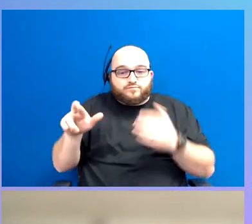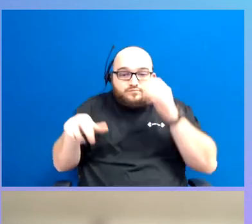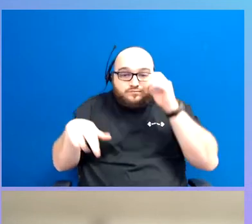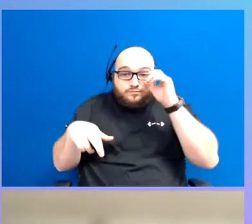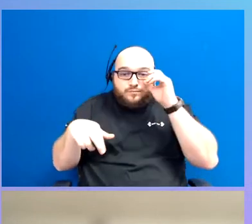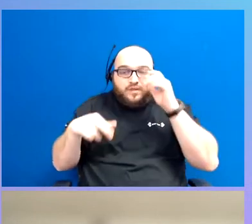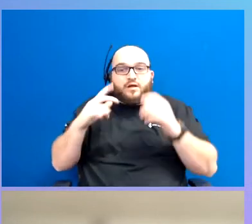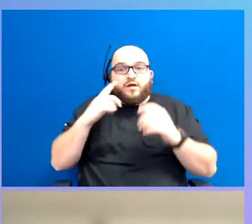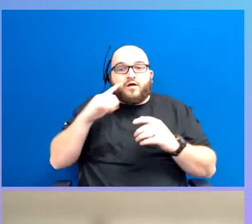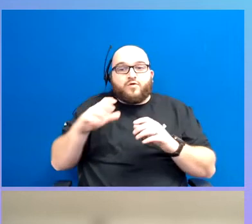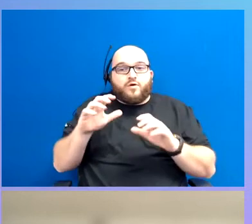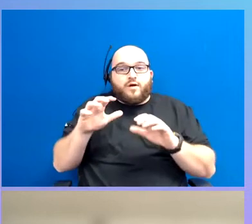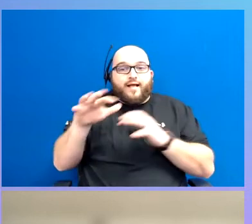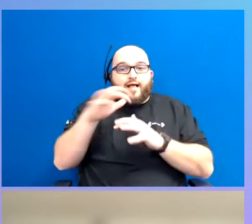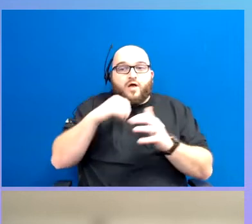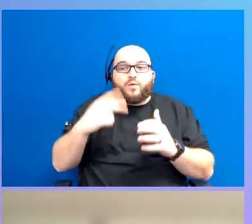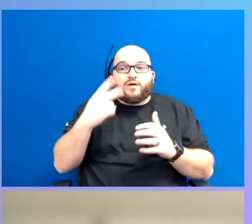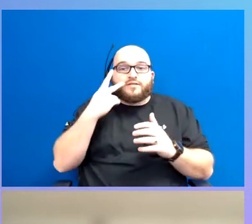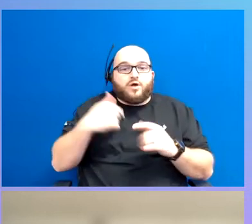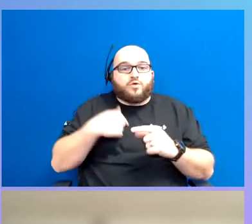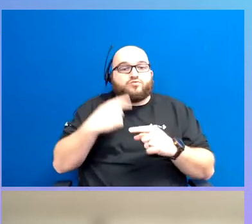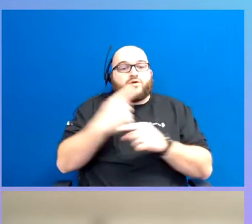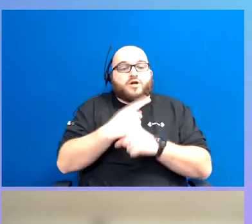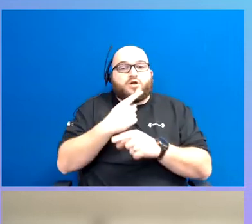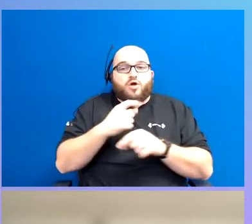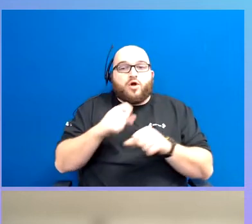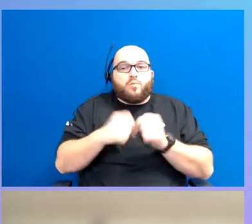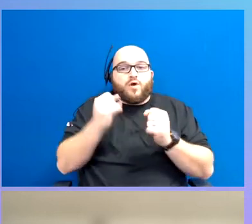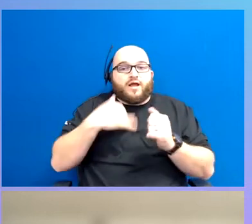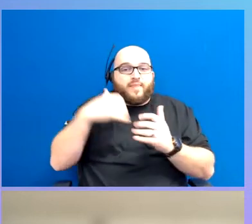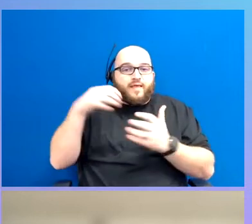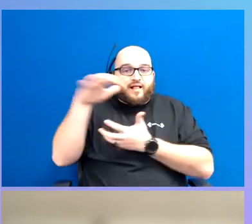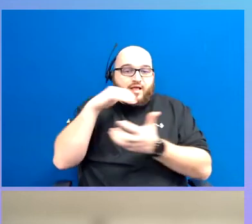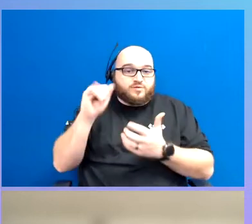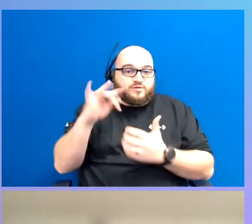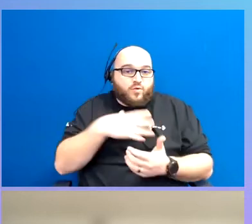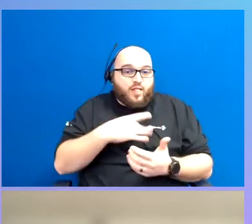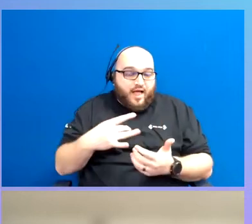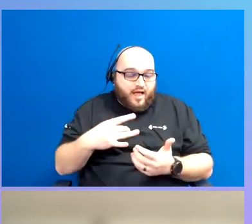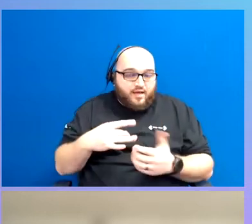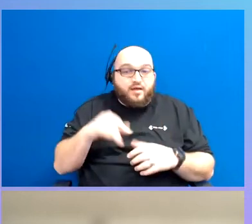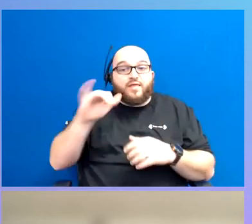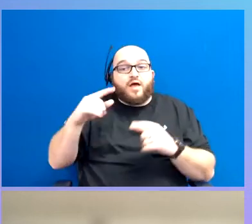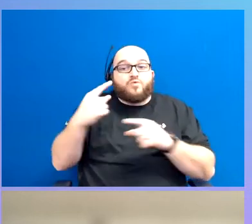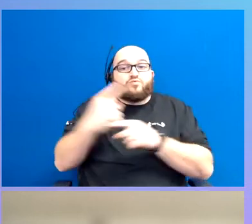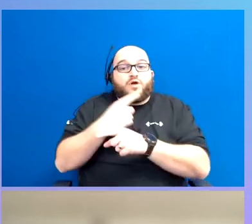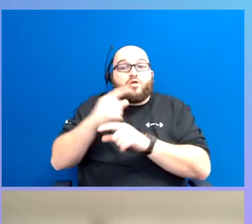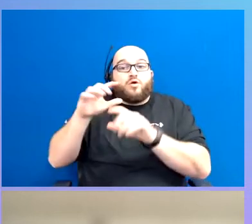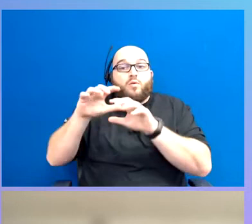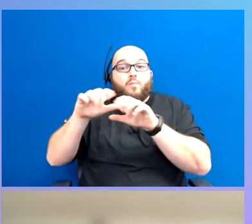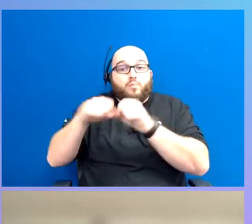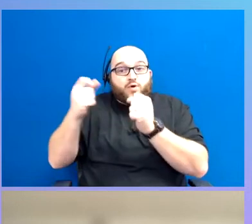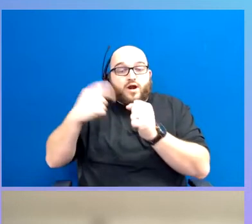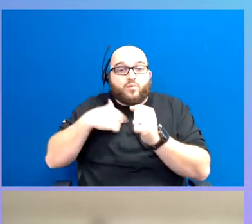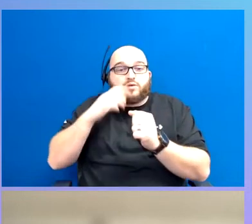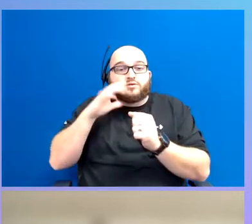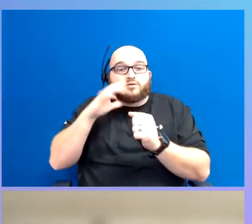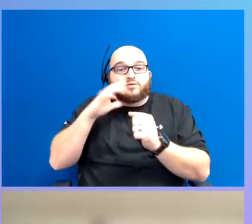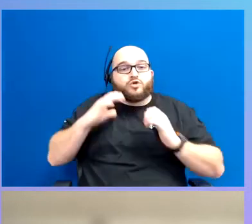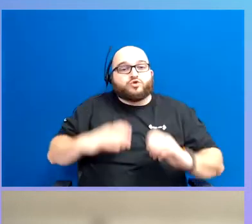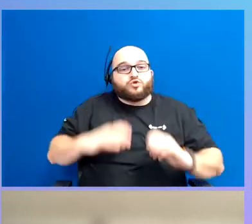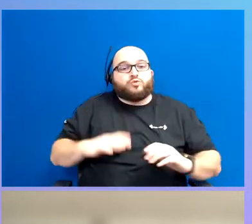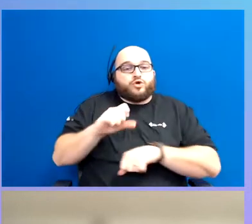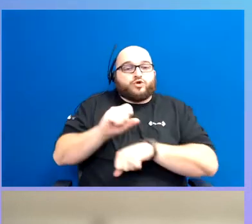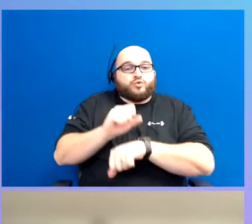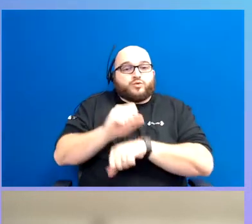the clouds. And we found a regulatory break in the clouds, if you like. So that regulatory break was Consumer Duty. So